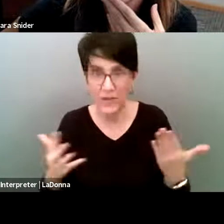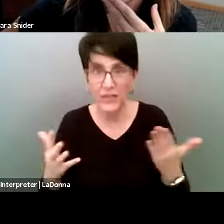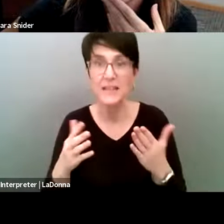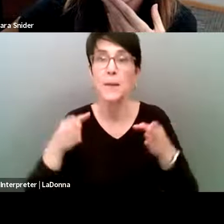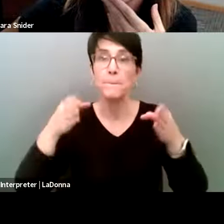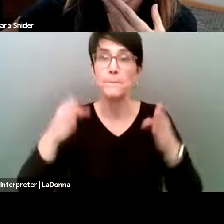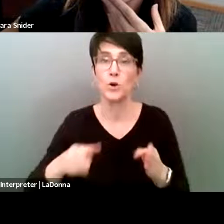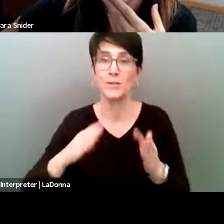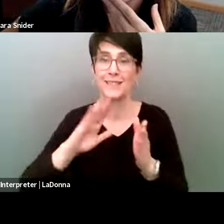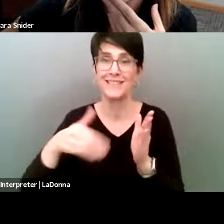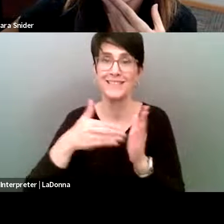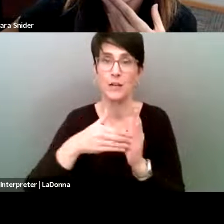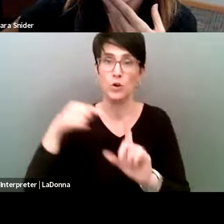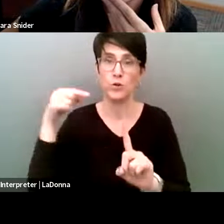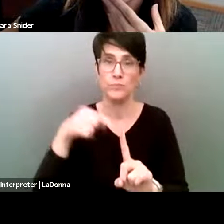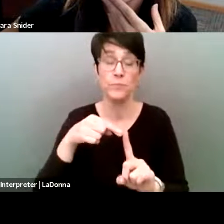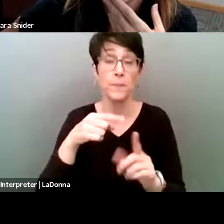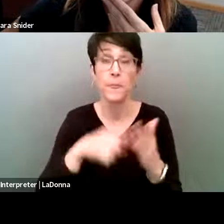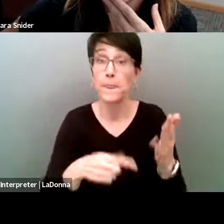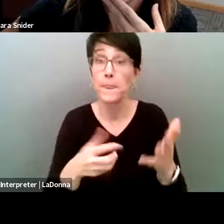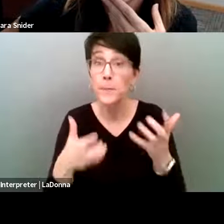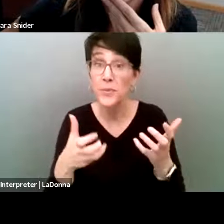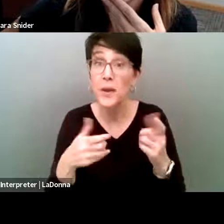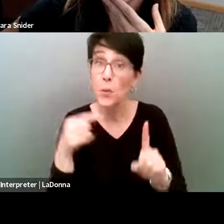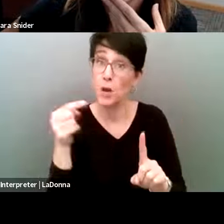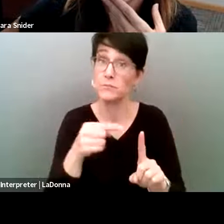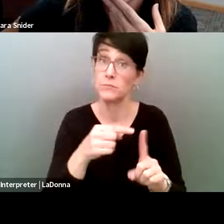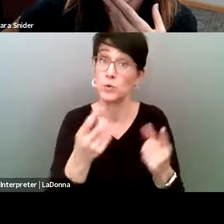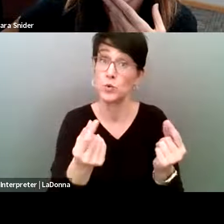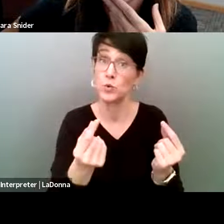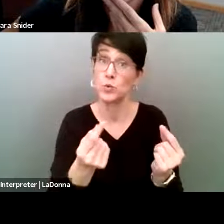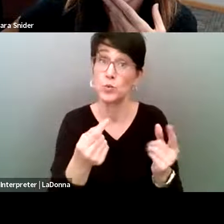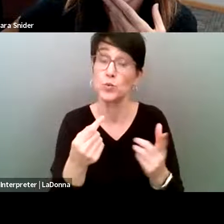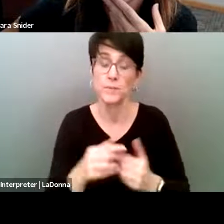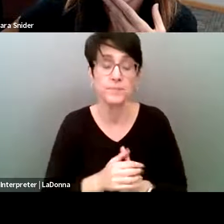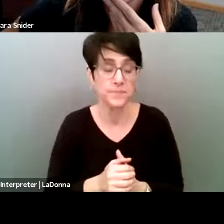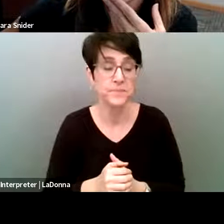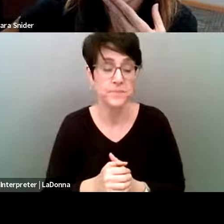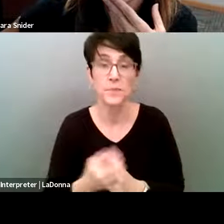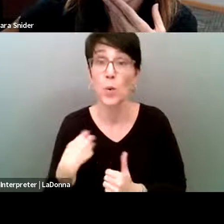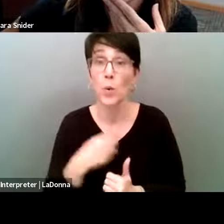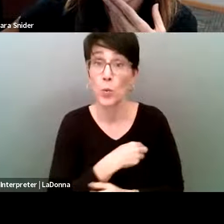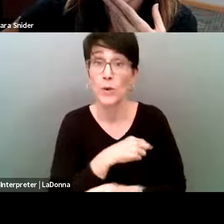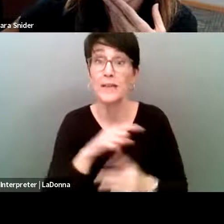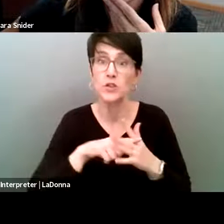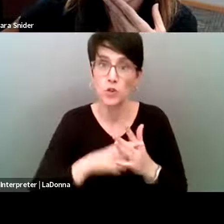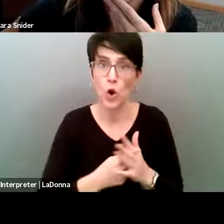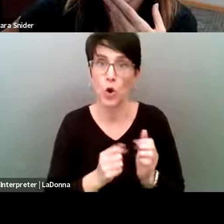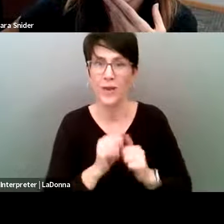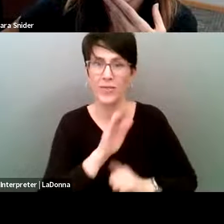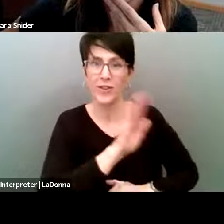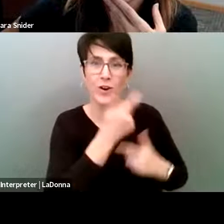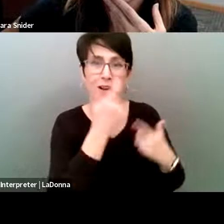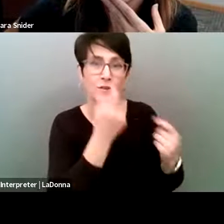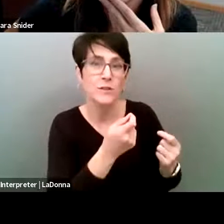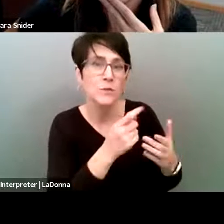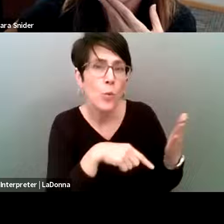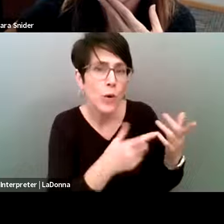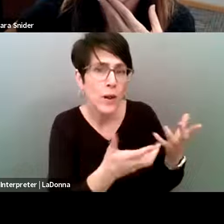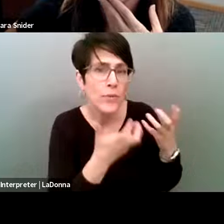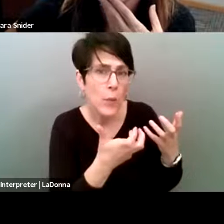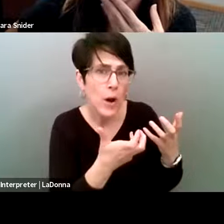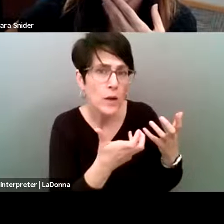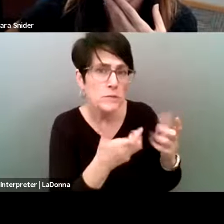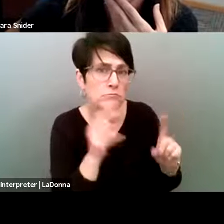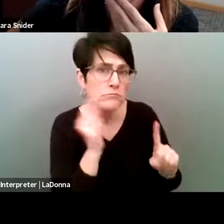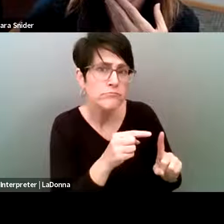So it is based on what the person wants to do. And so we start off with that of figuring out what do they really want